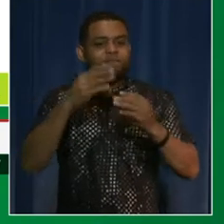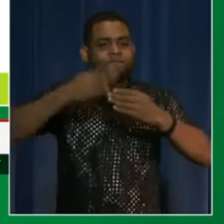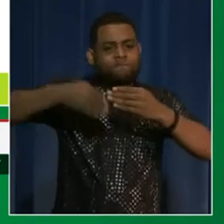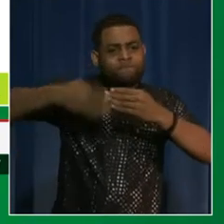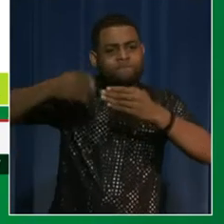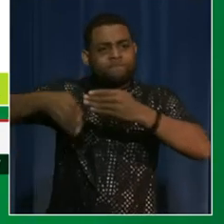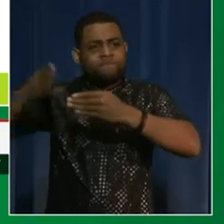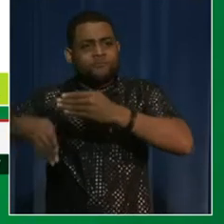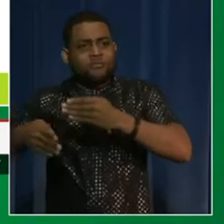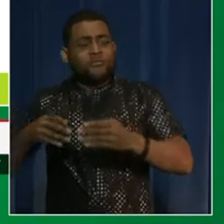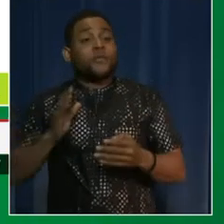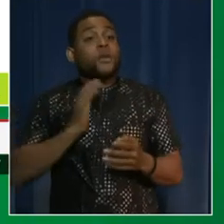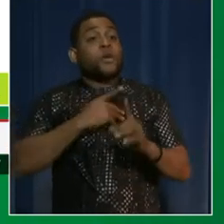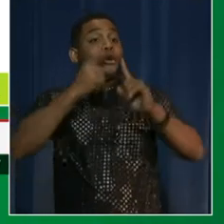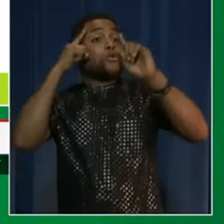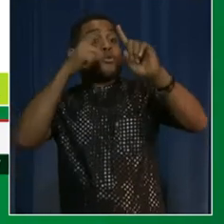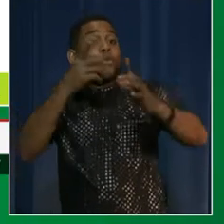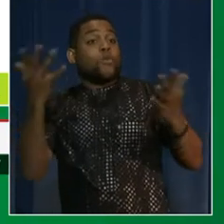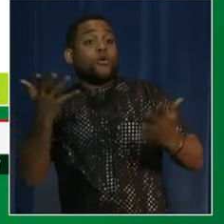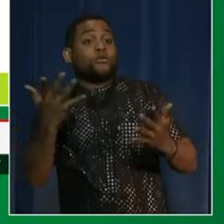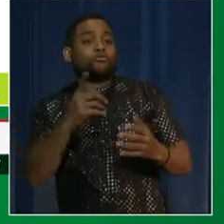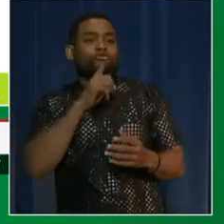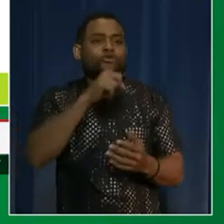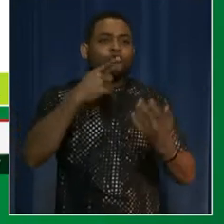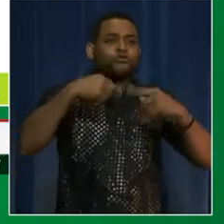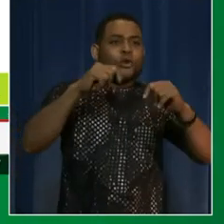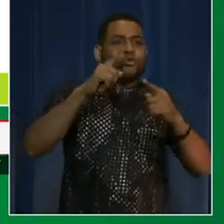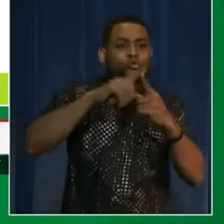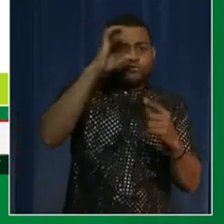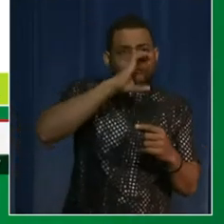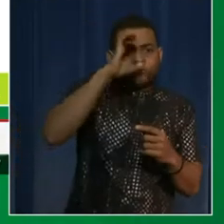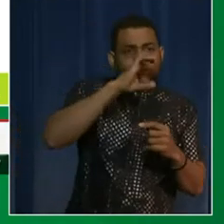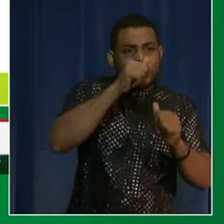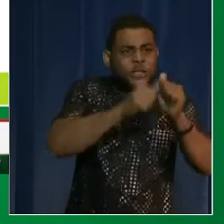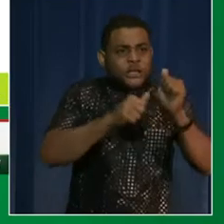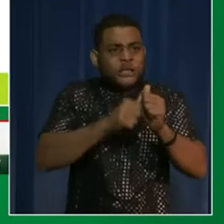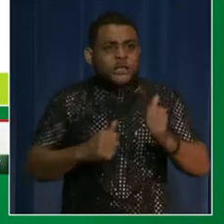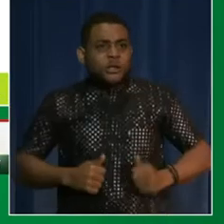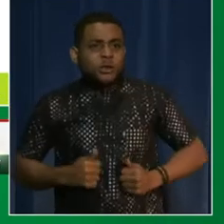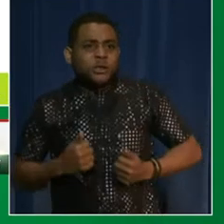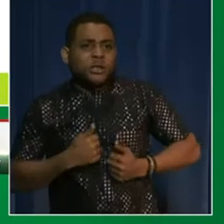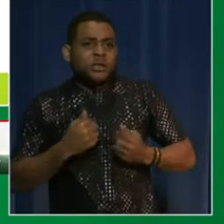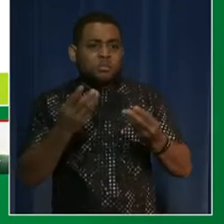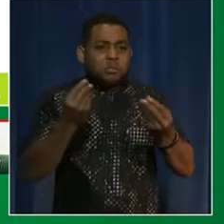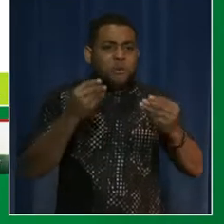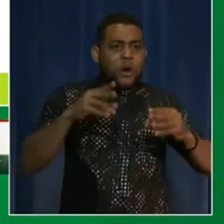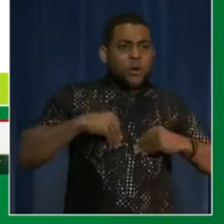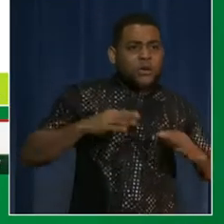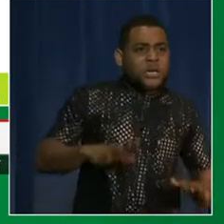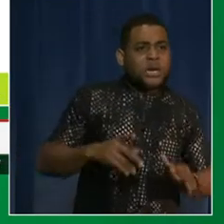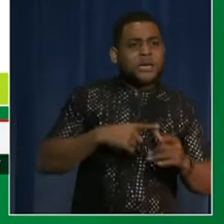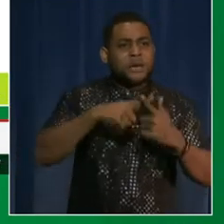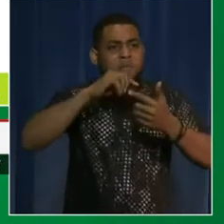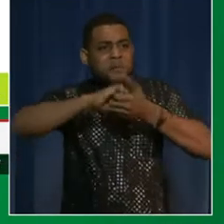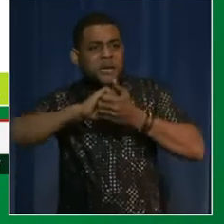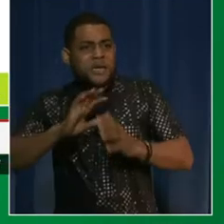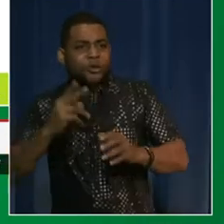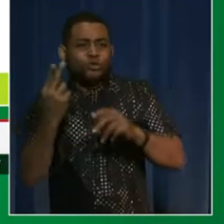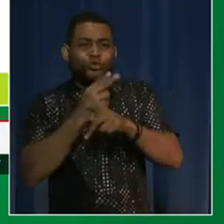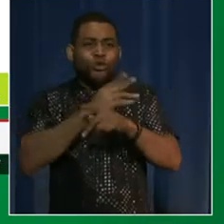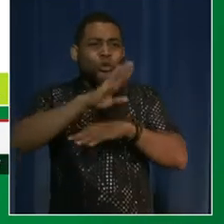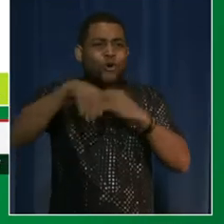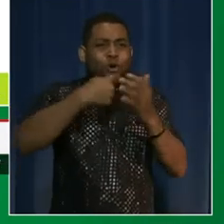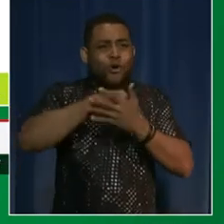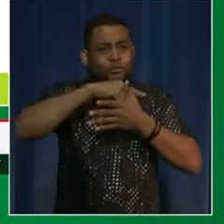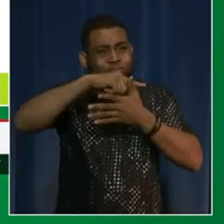is really to seek to engage every resident and property owner and partner using every tool that we